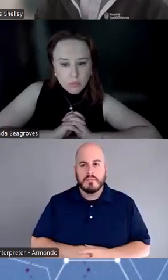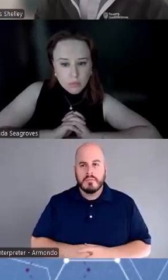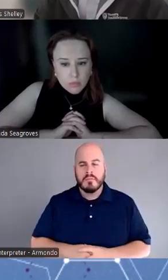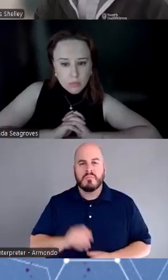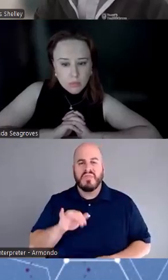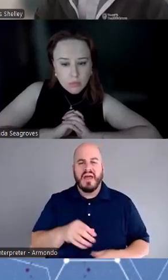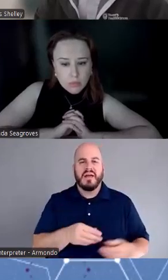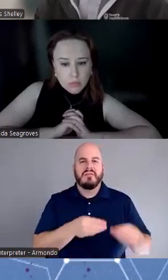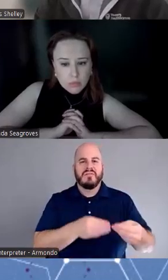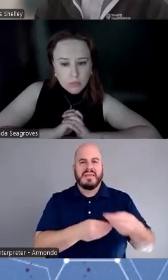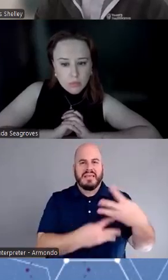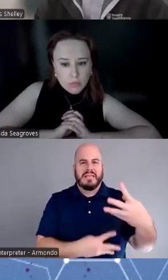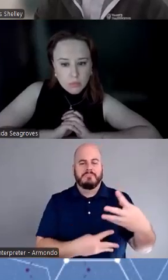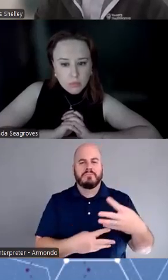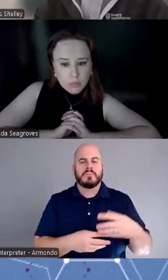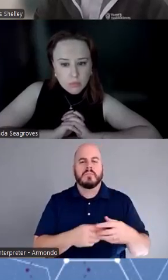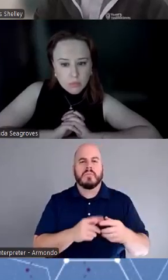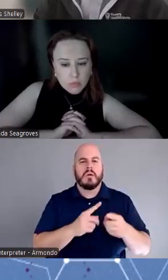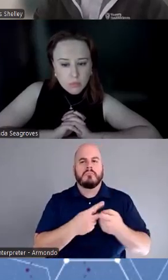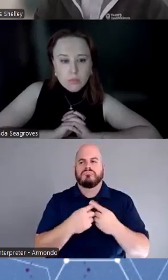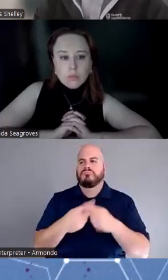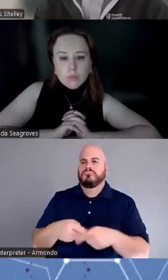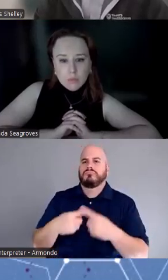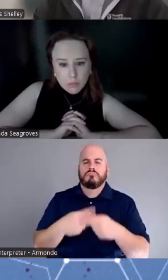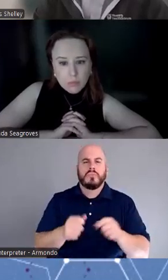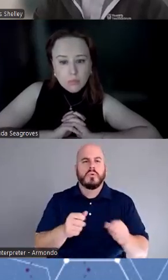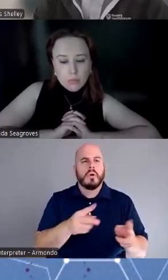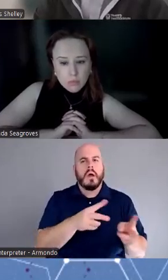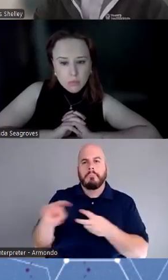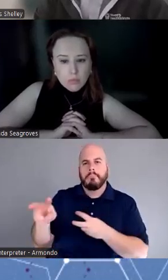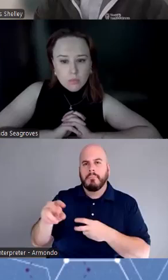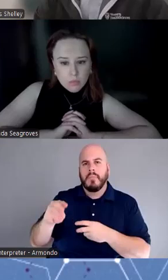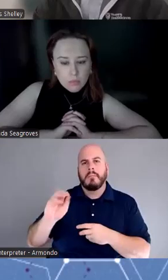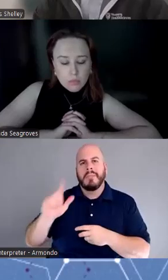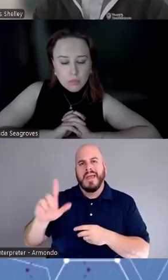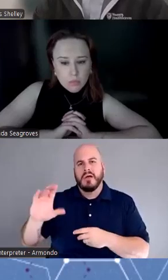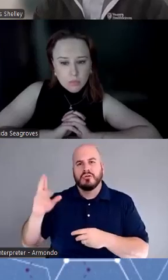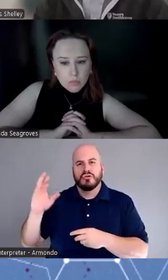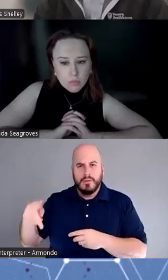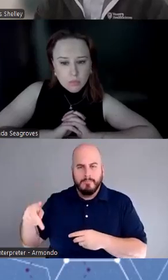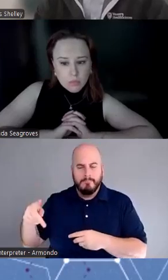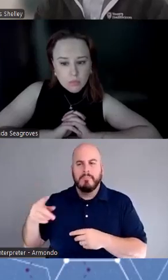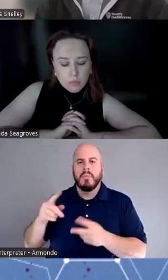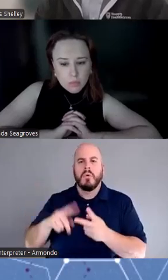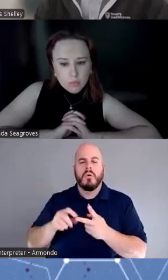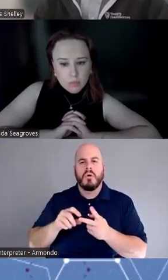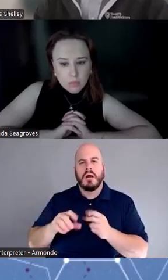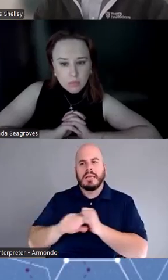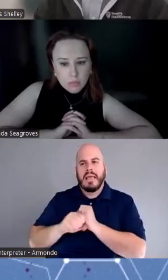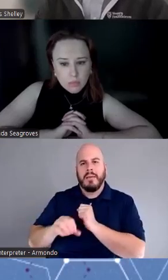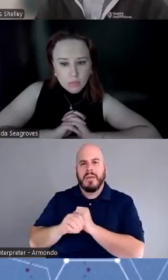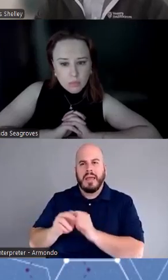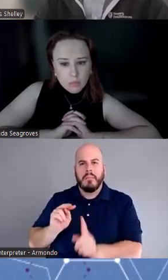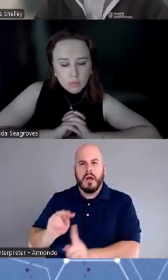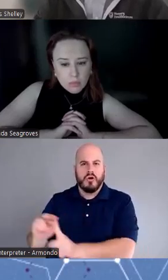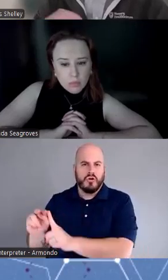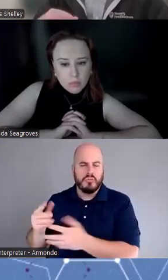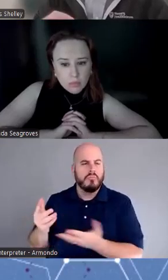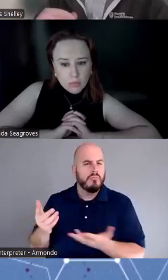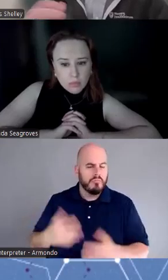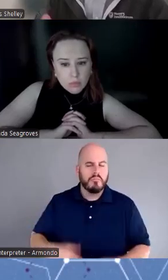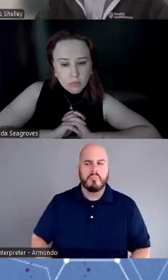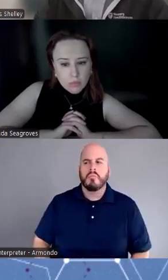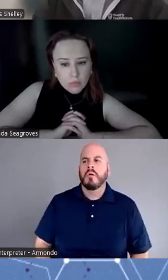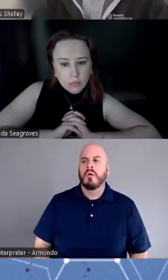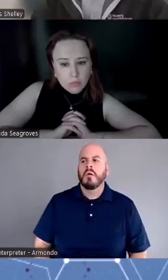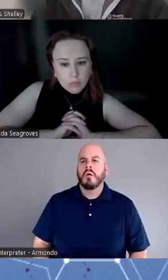is also interoperable. So you could pull that into a MailChimp or a campaign monitor or something like that, and then use your